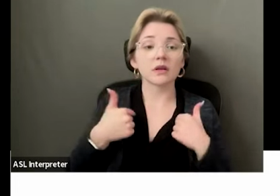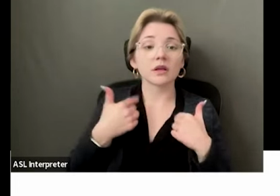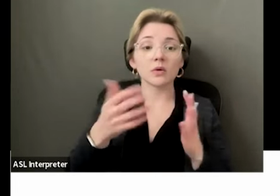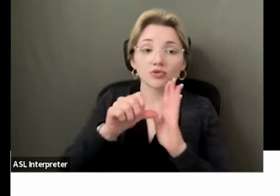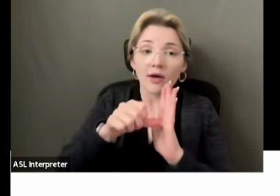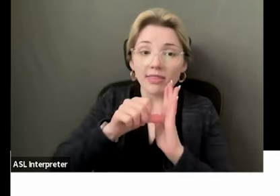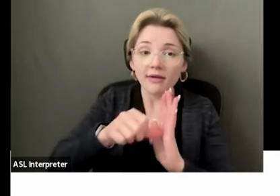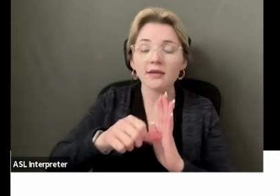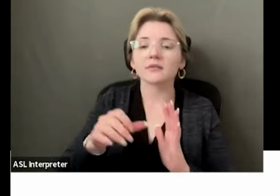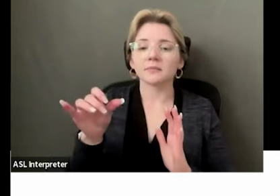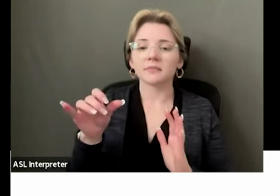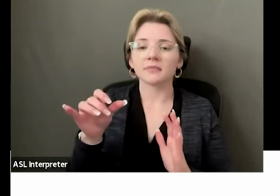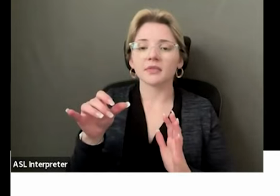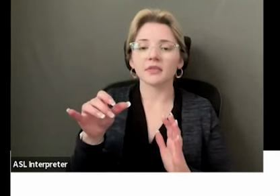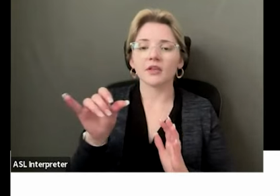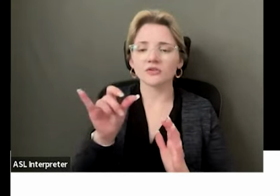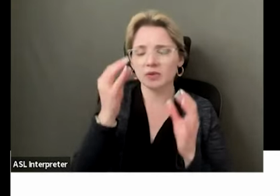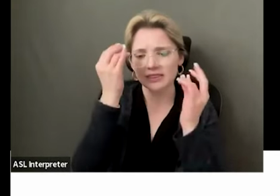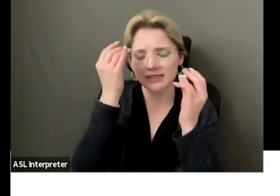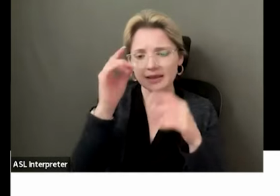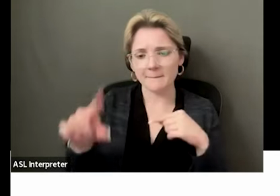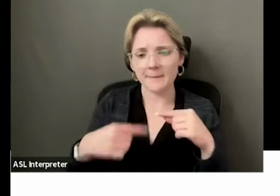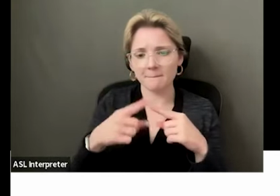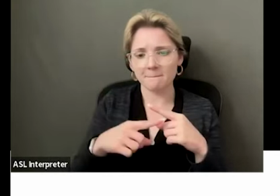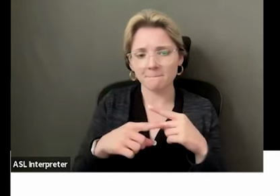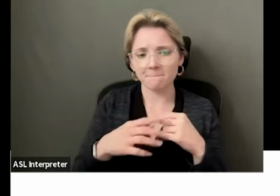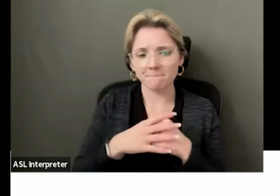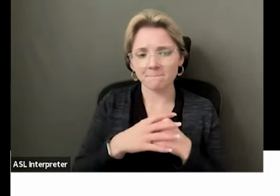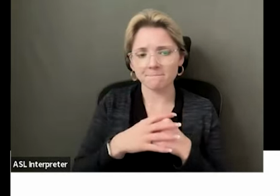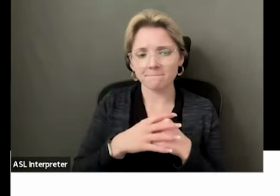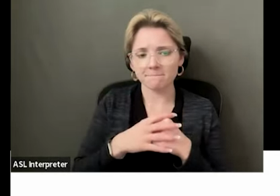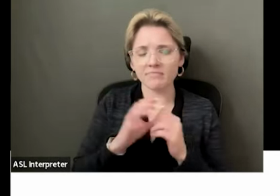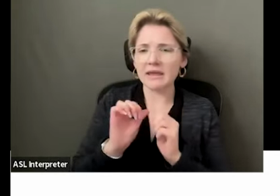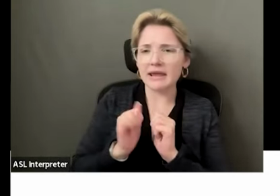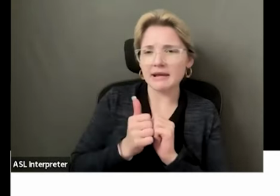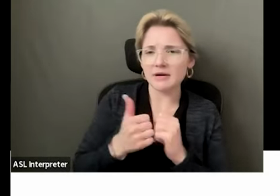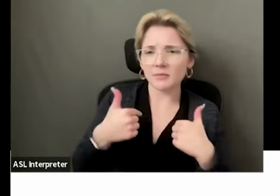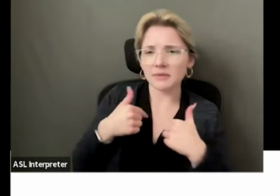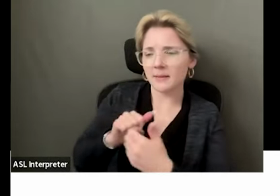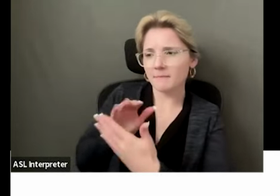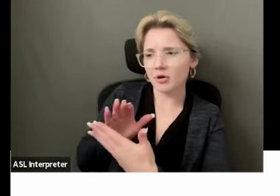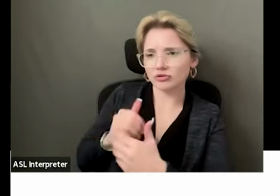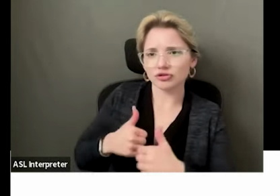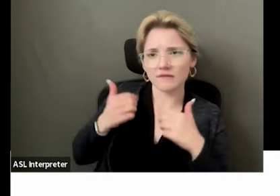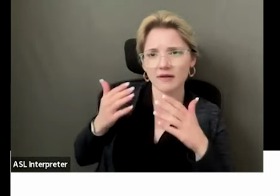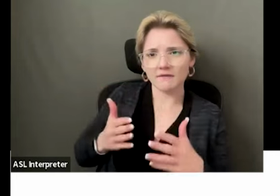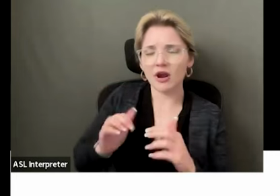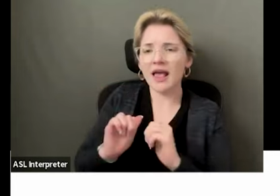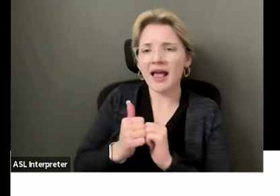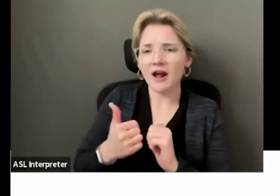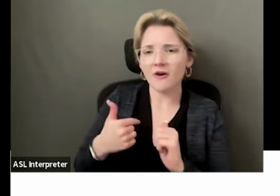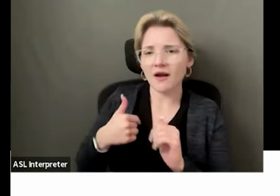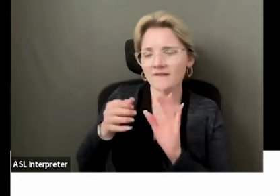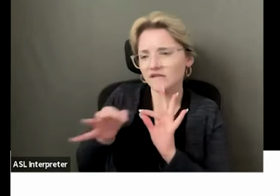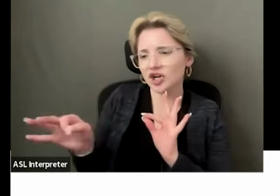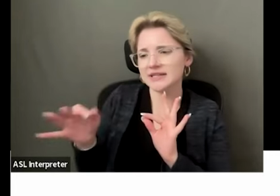it's also very important to think about what you are asking survivors, what is absolutely needed and what is absolutely necessary